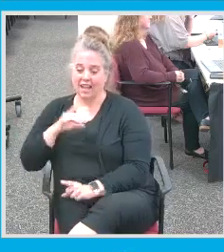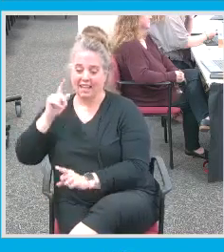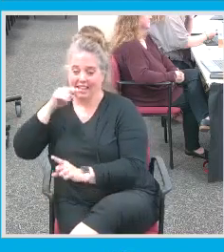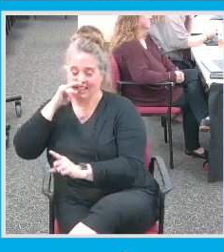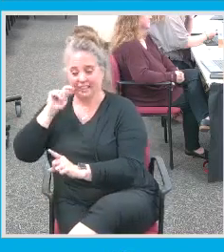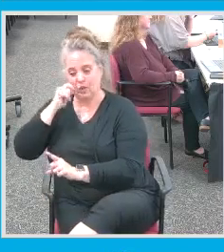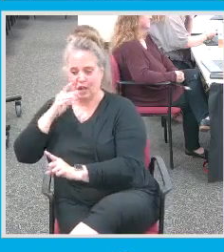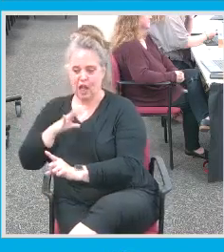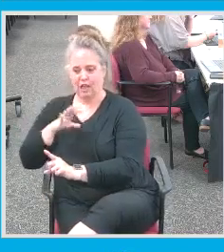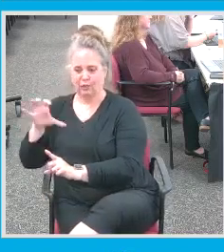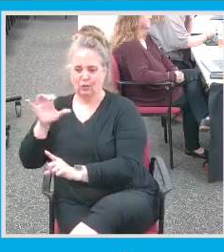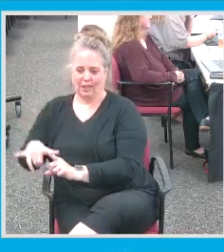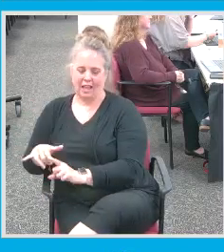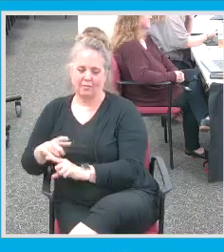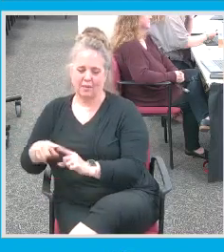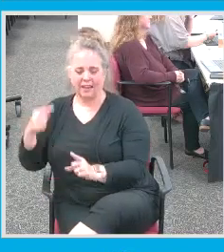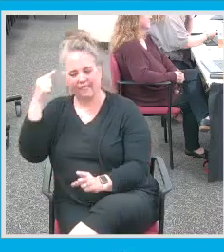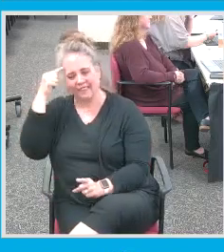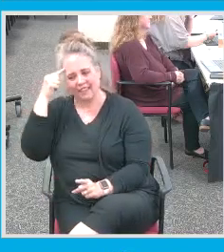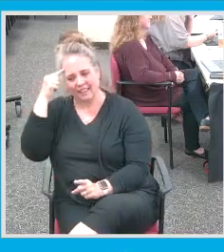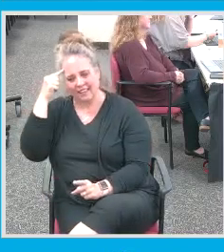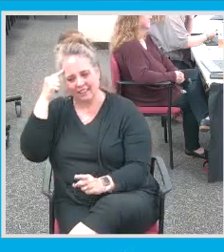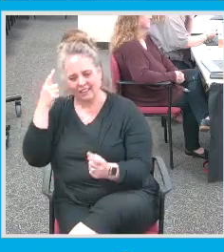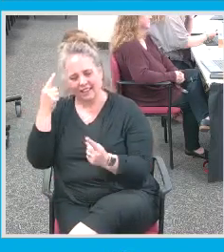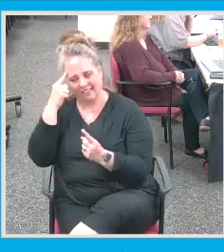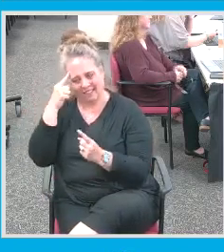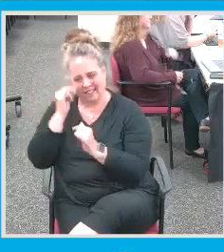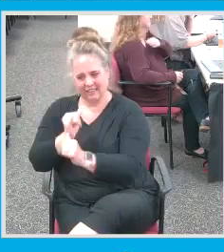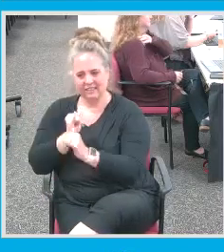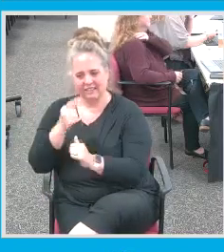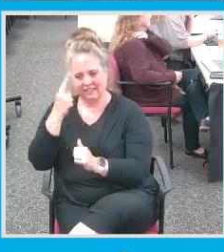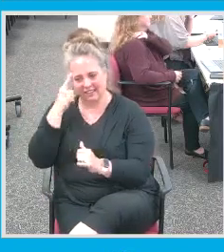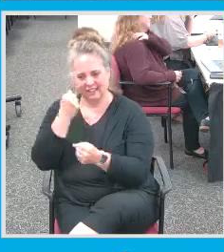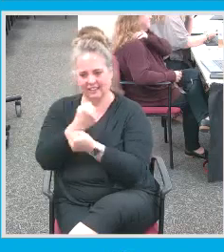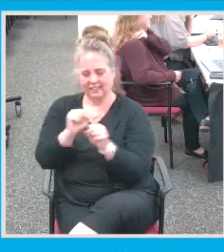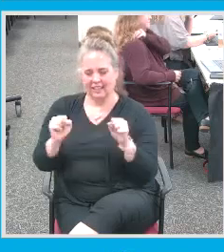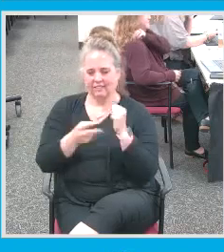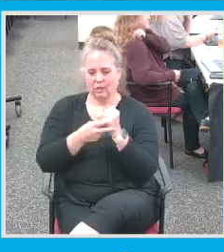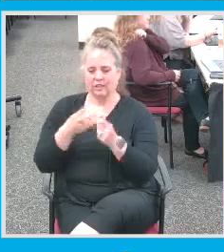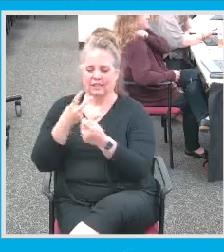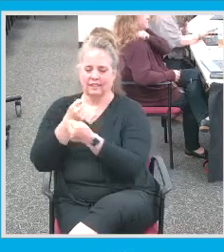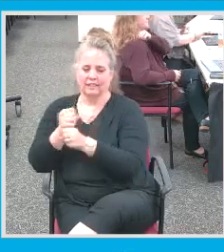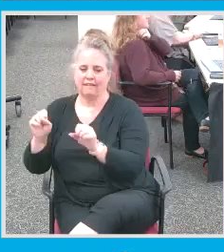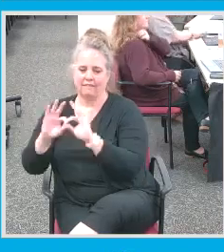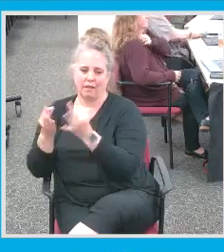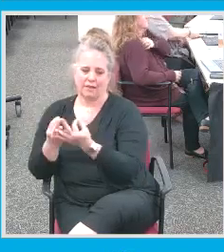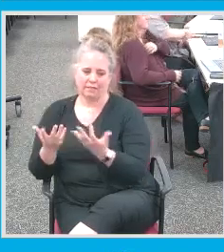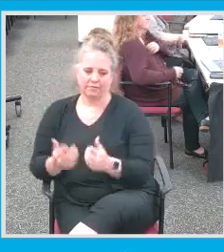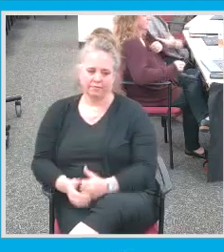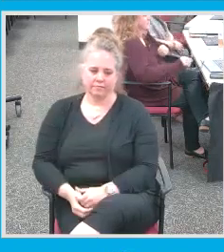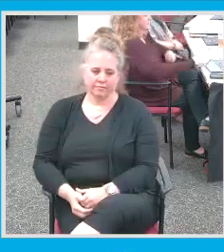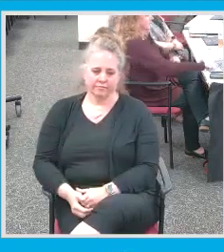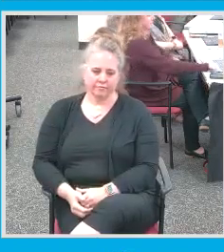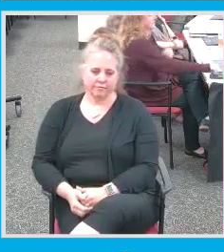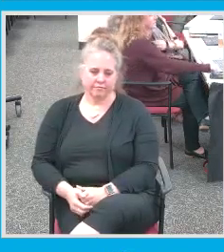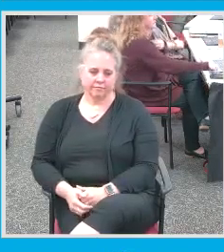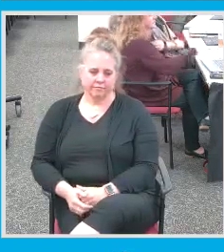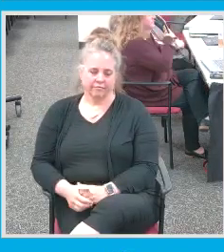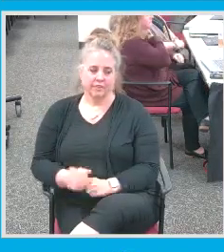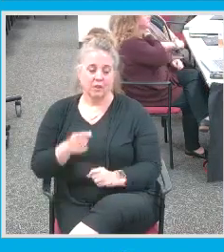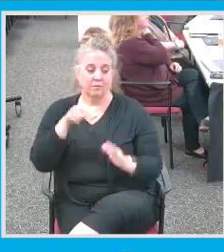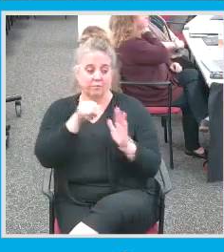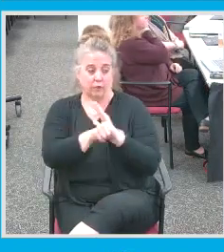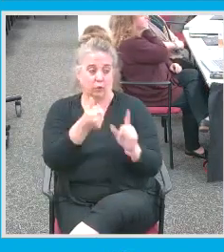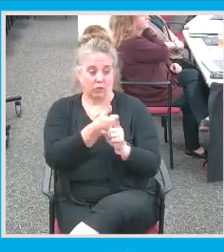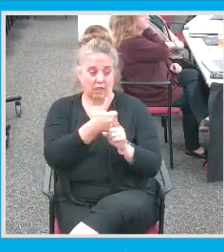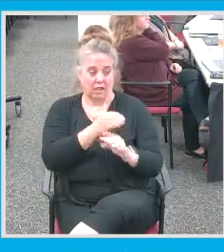maybe everyone else will. And if you haven't already, just take a suicide prevention training. Understanding